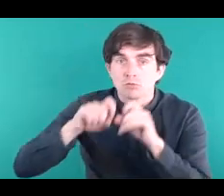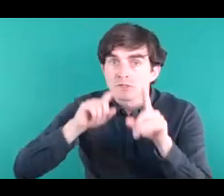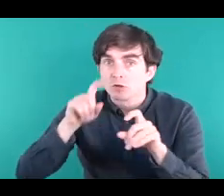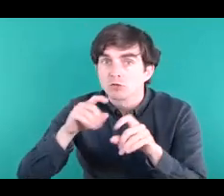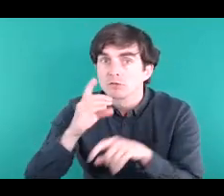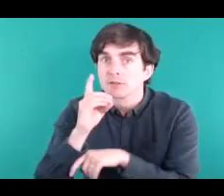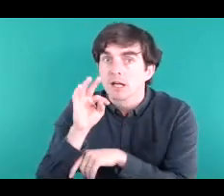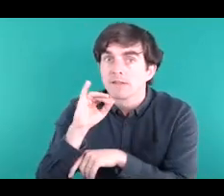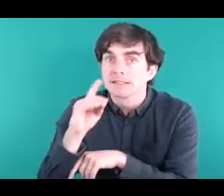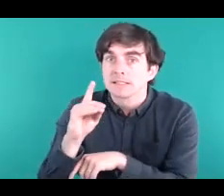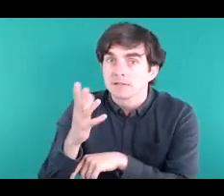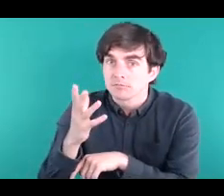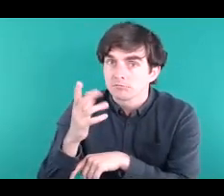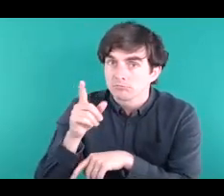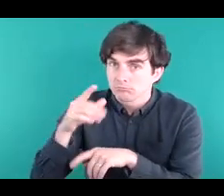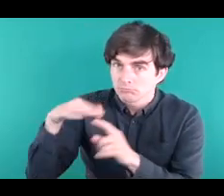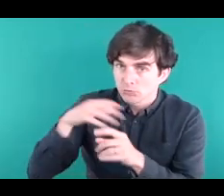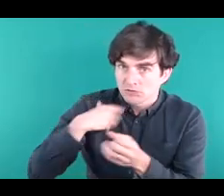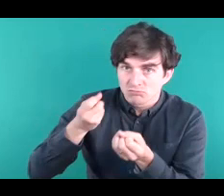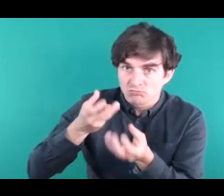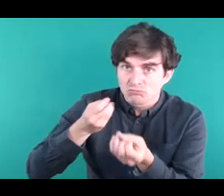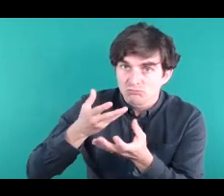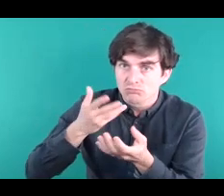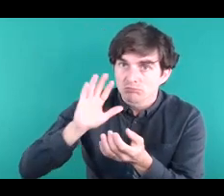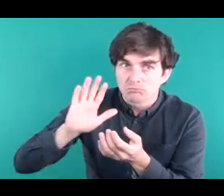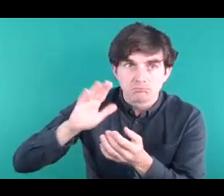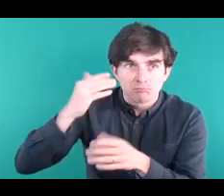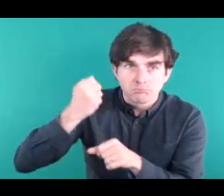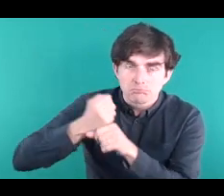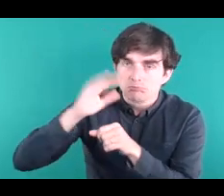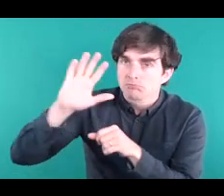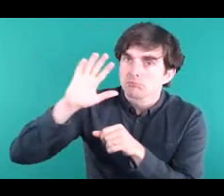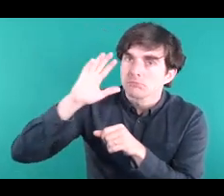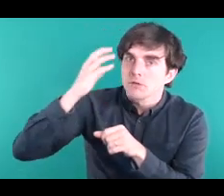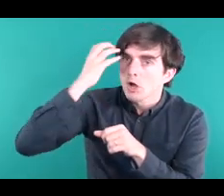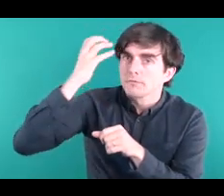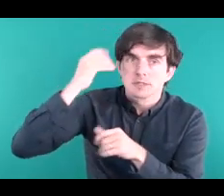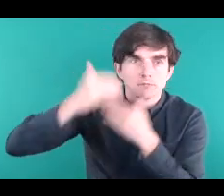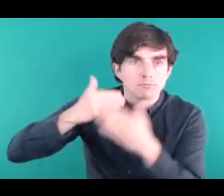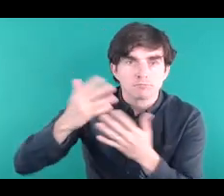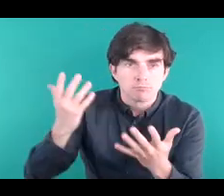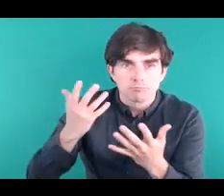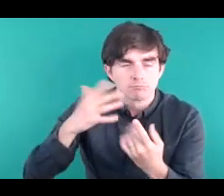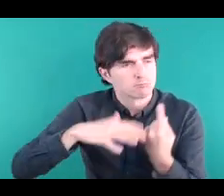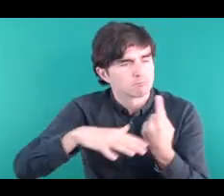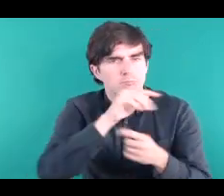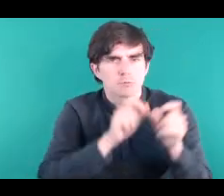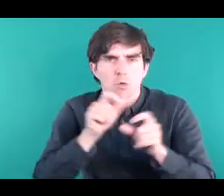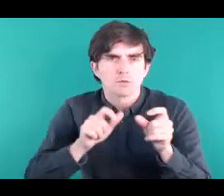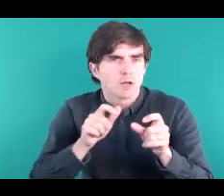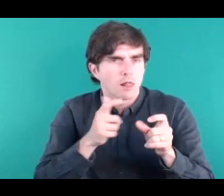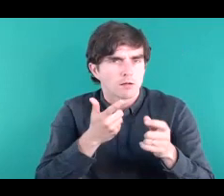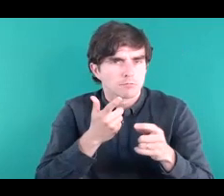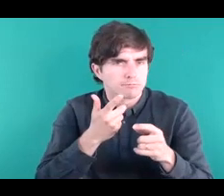Maybe if I can suggest, because we are running a bit late, I would like to give the floor to Hélène Salmon